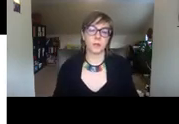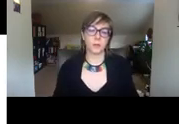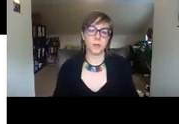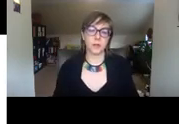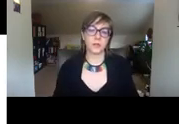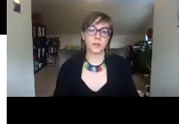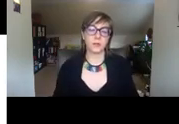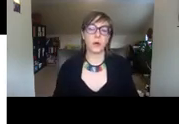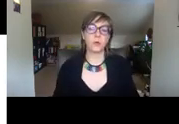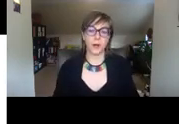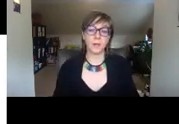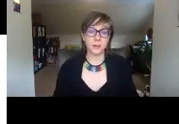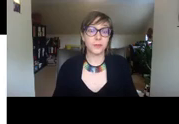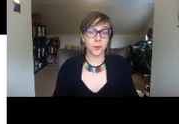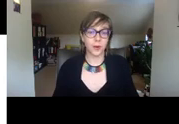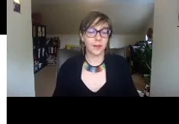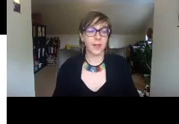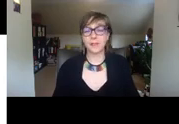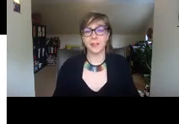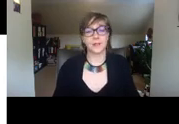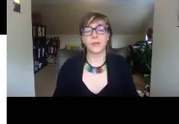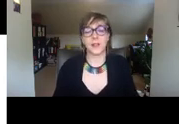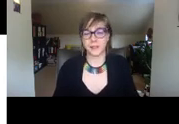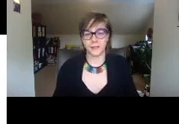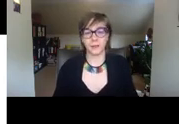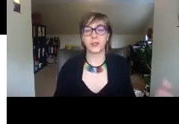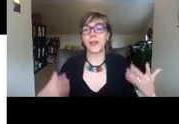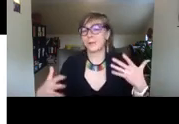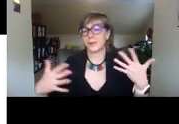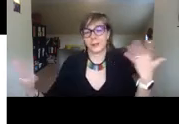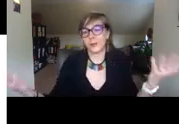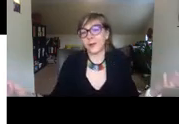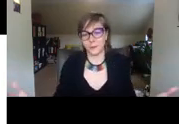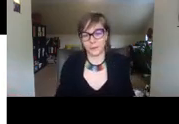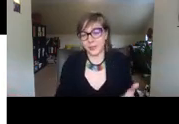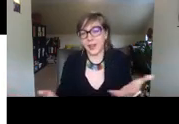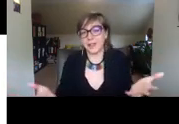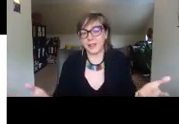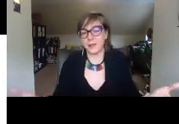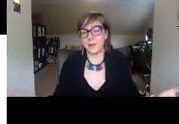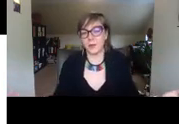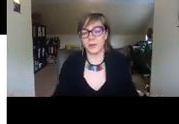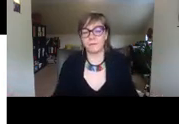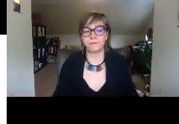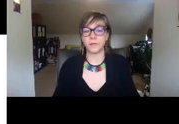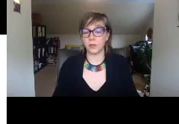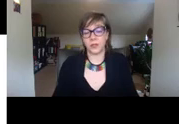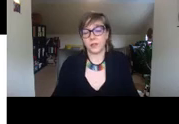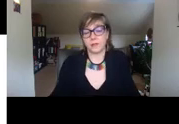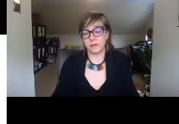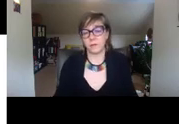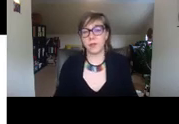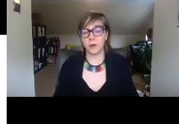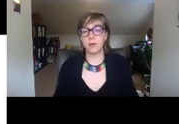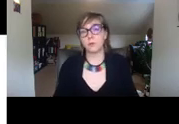were filled with tears the whole time, tears of joy. And it lasted for days, and it was so little. She got to see them in person. She